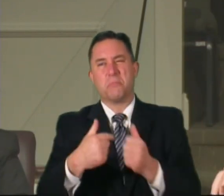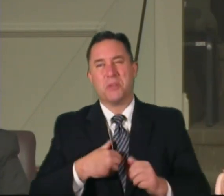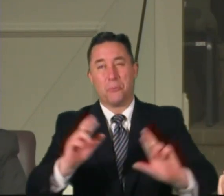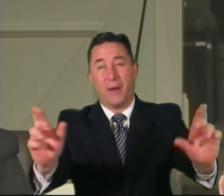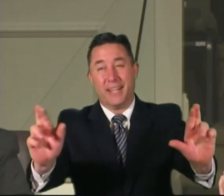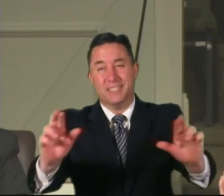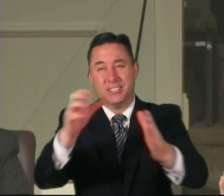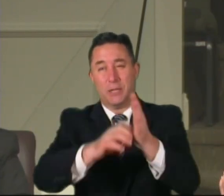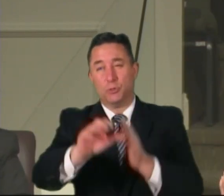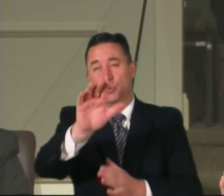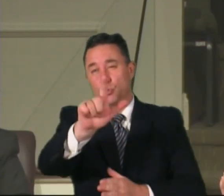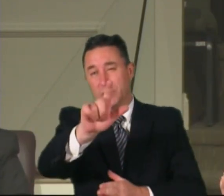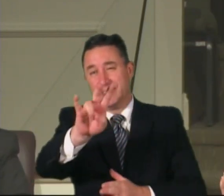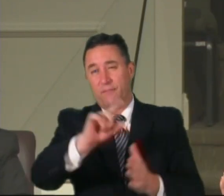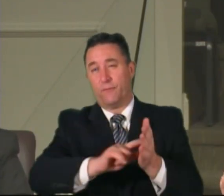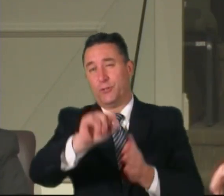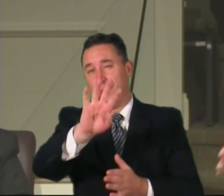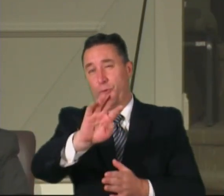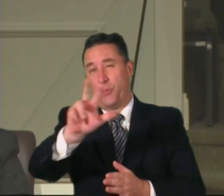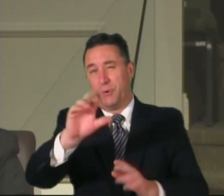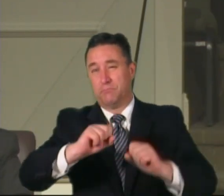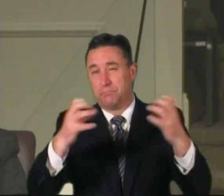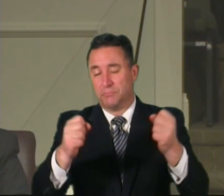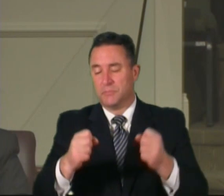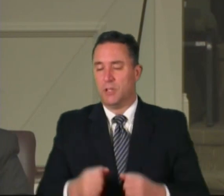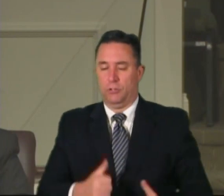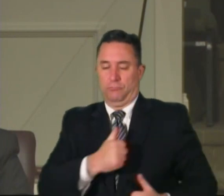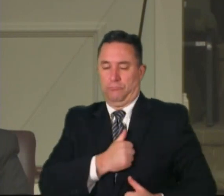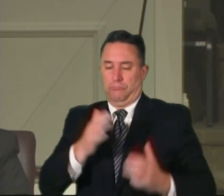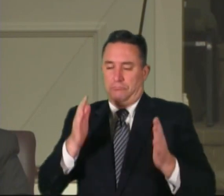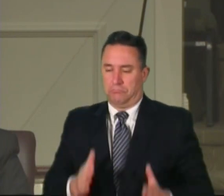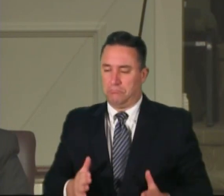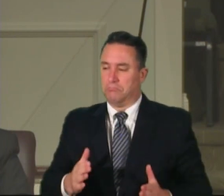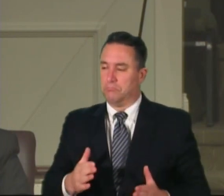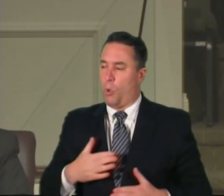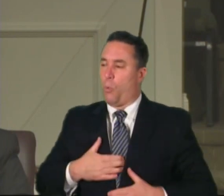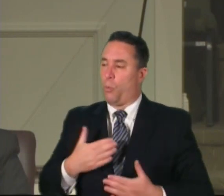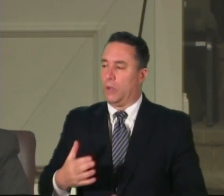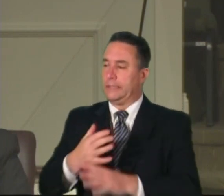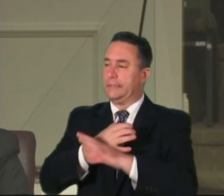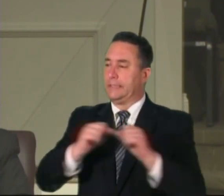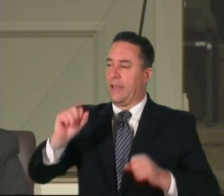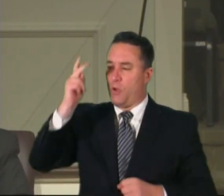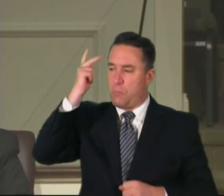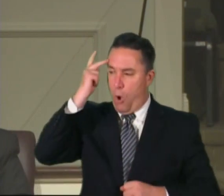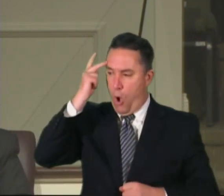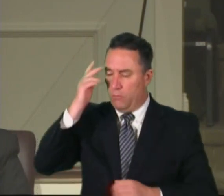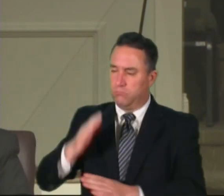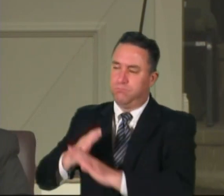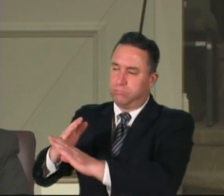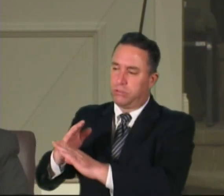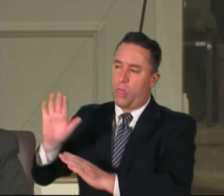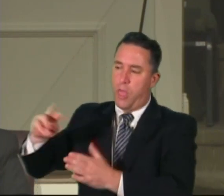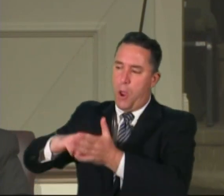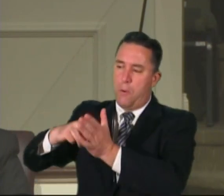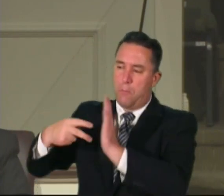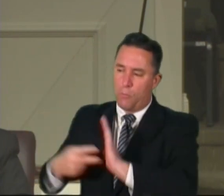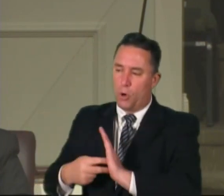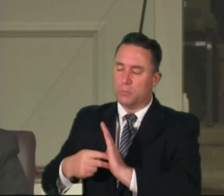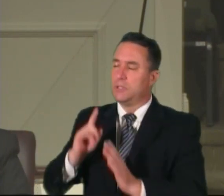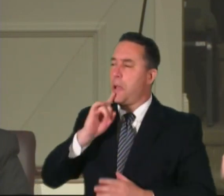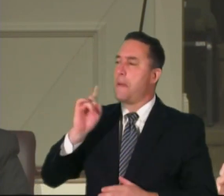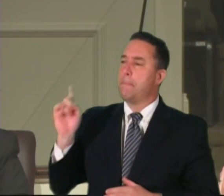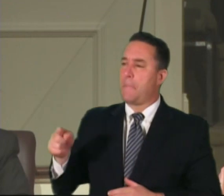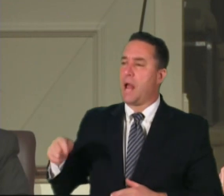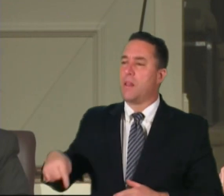would you? Chapter 27, verse 43. And the centurion, willing to save Paul, kept them from their purpose and